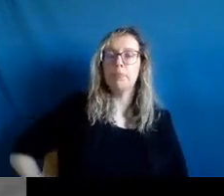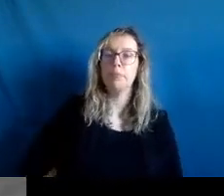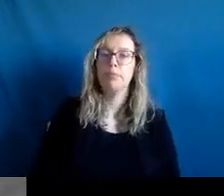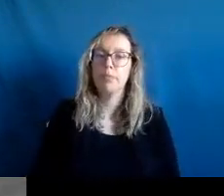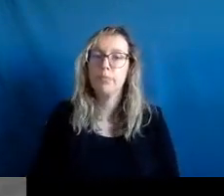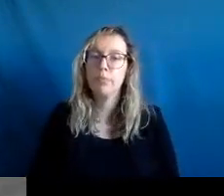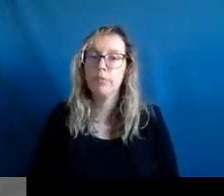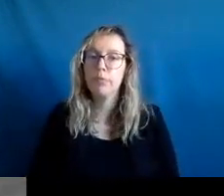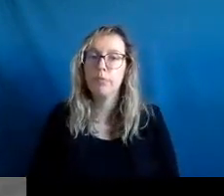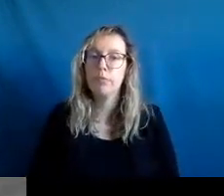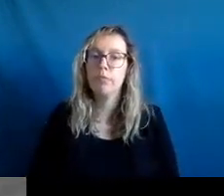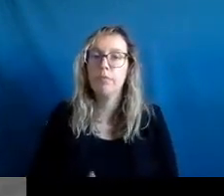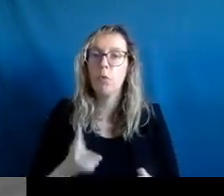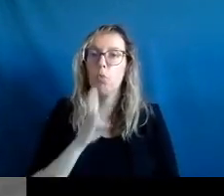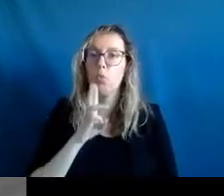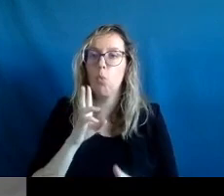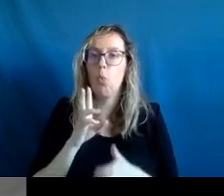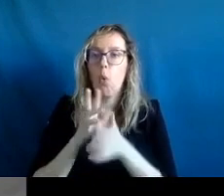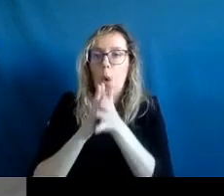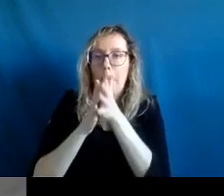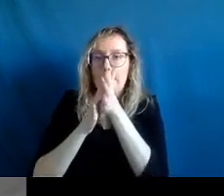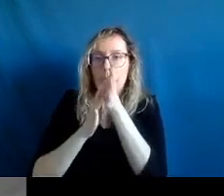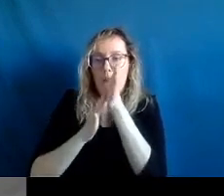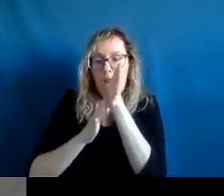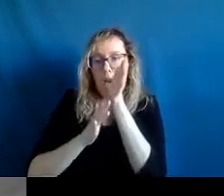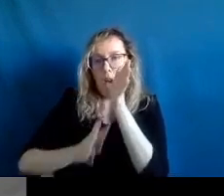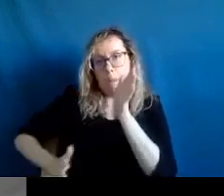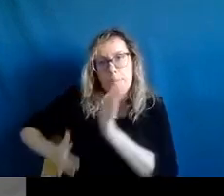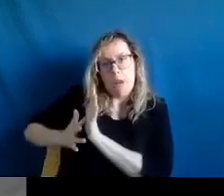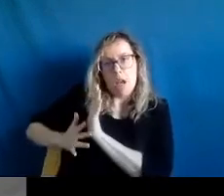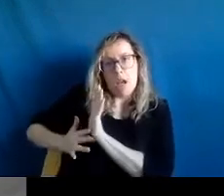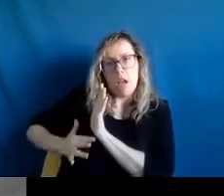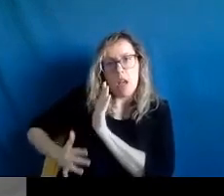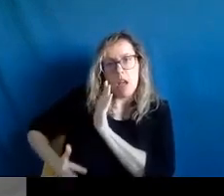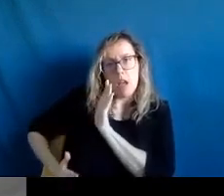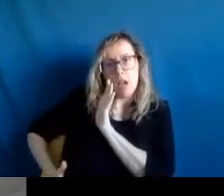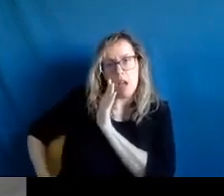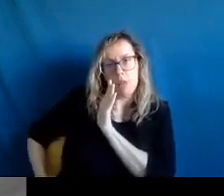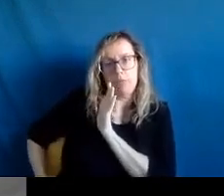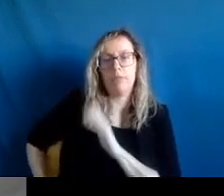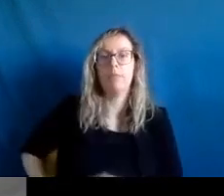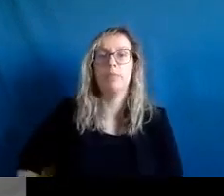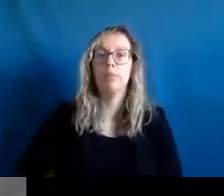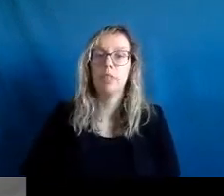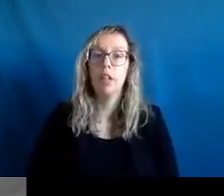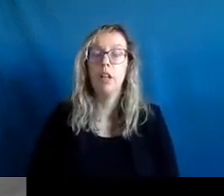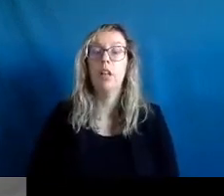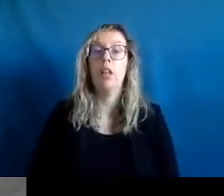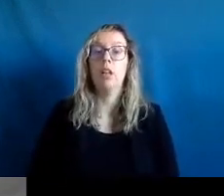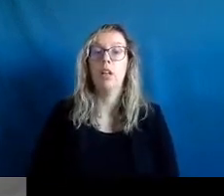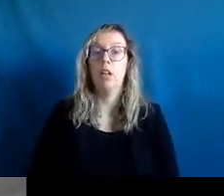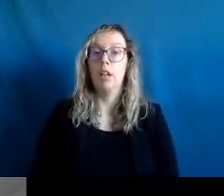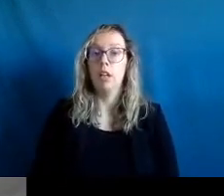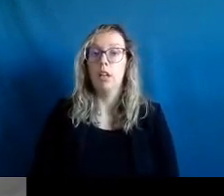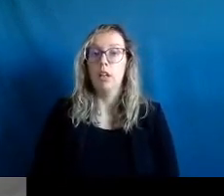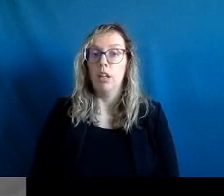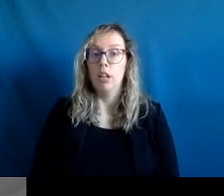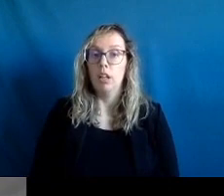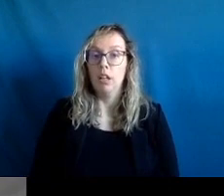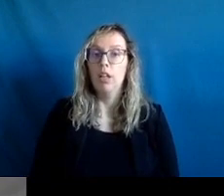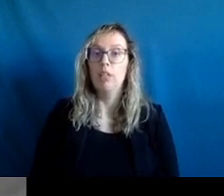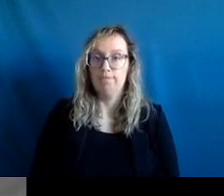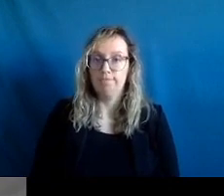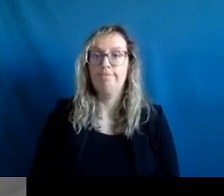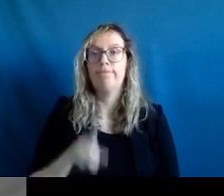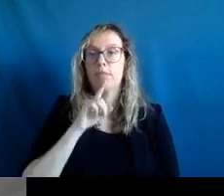The one who saw this has testified, and his testimony is true. He knows that he speaks the truth,